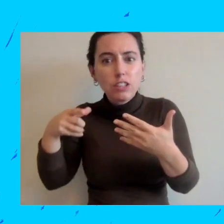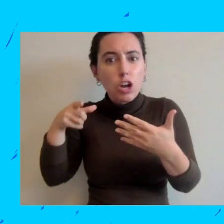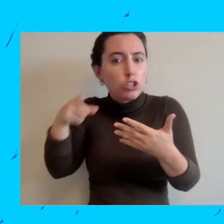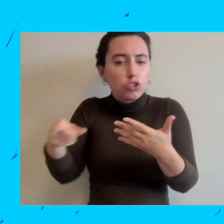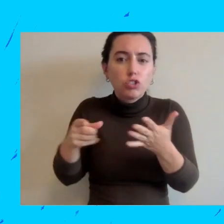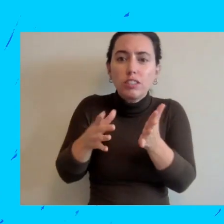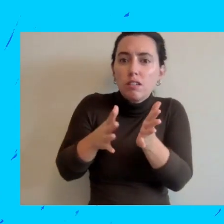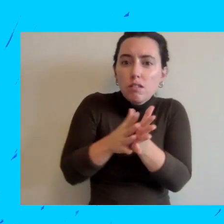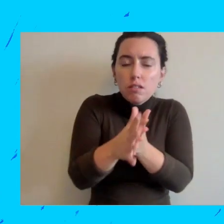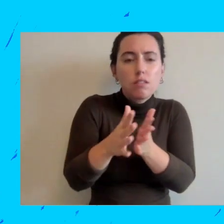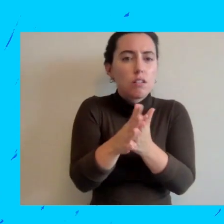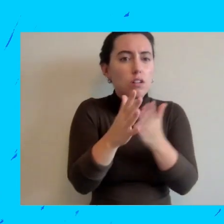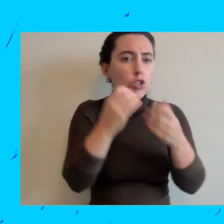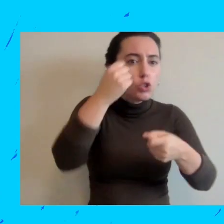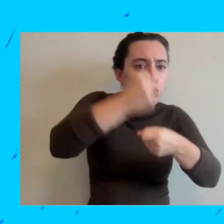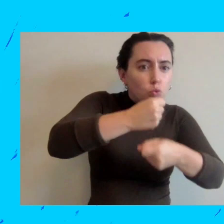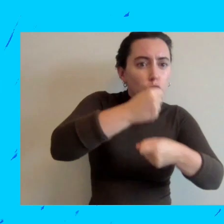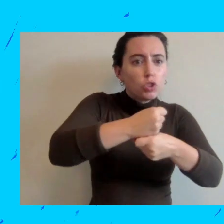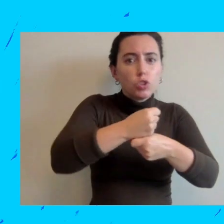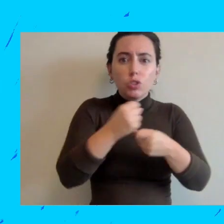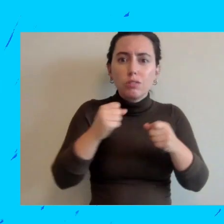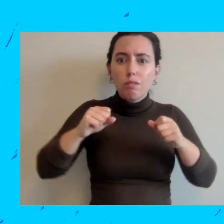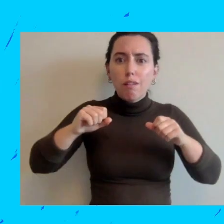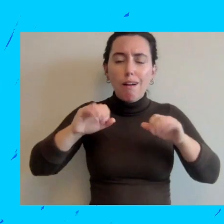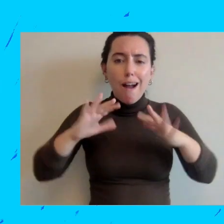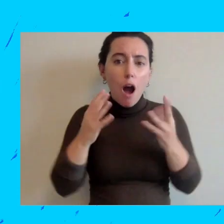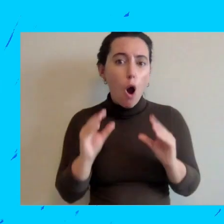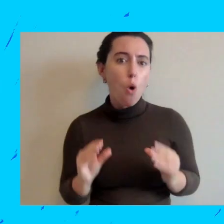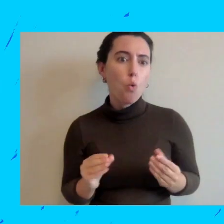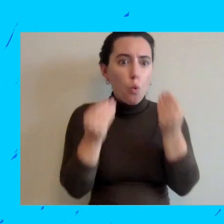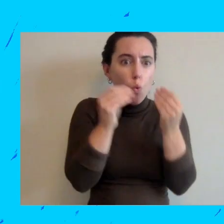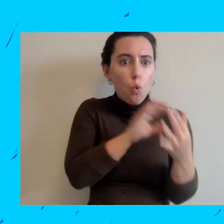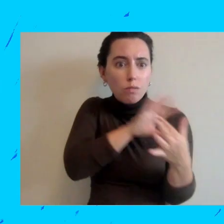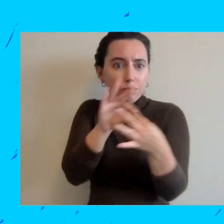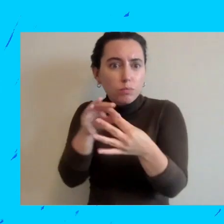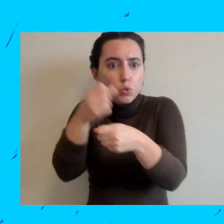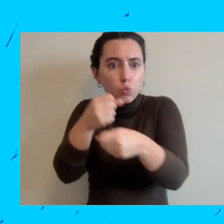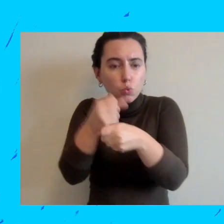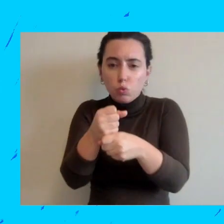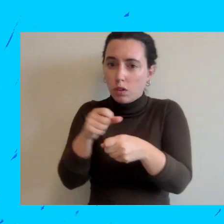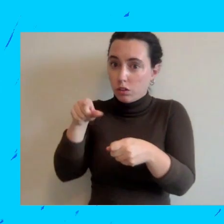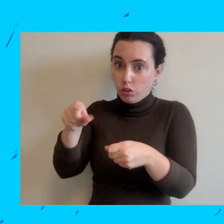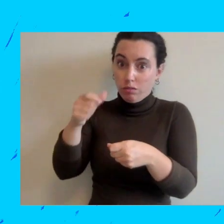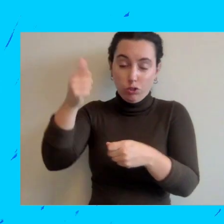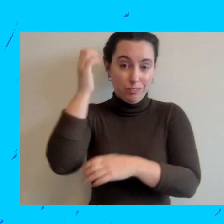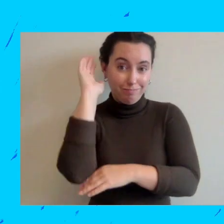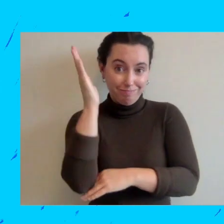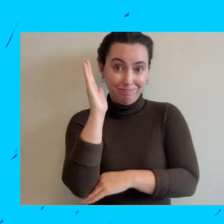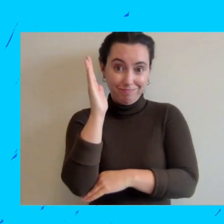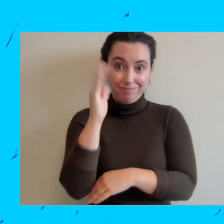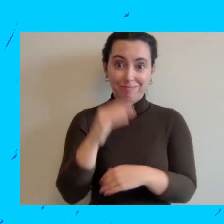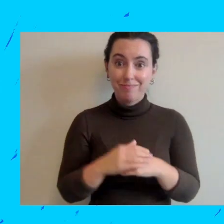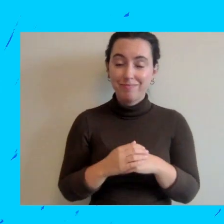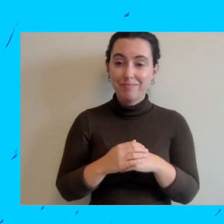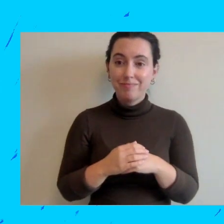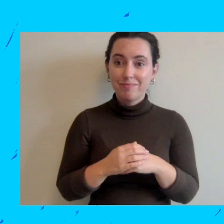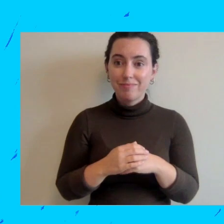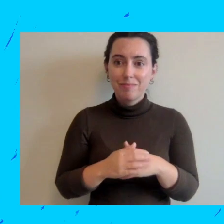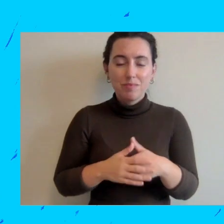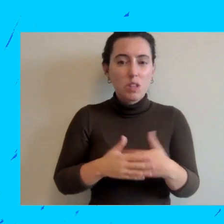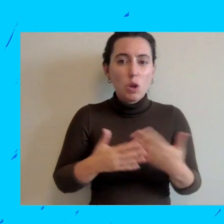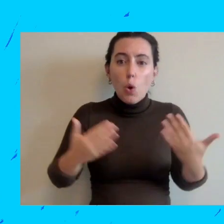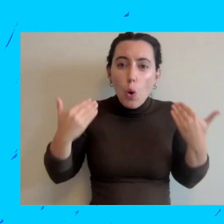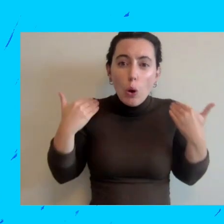employers need to understand the values of the young workforce. Plus, we've got interesting partner content. The day is nearly done,